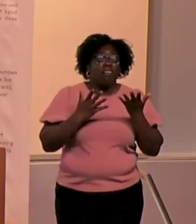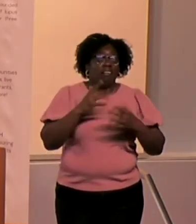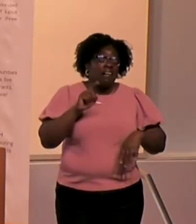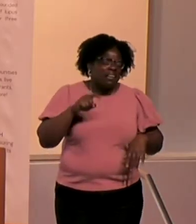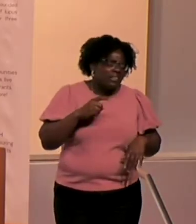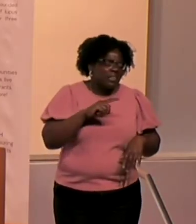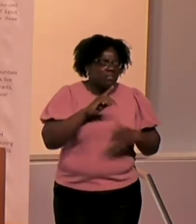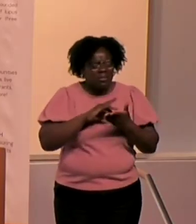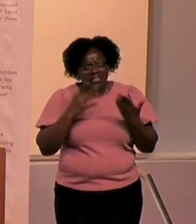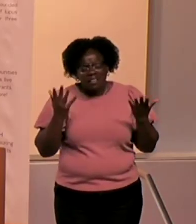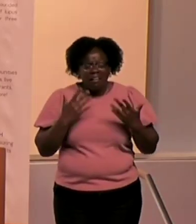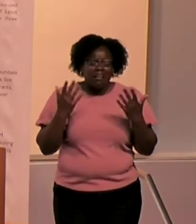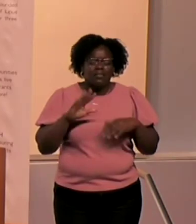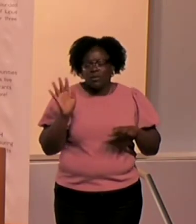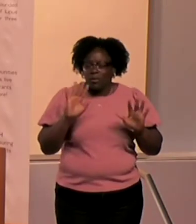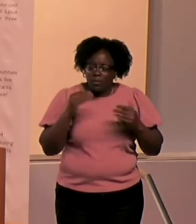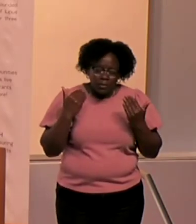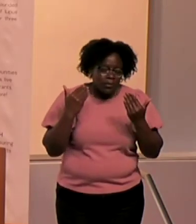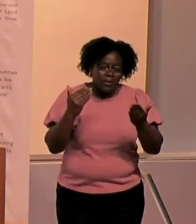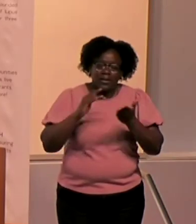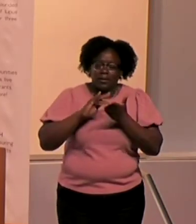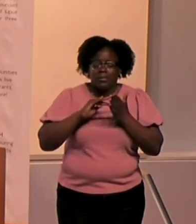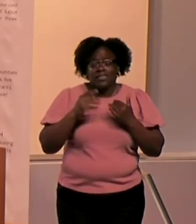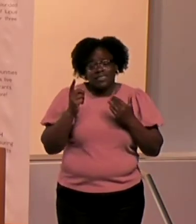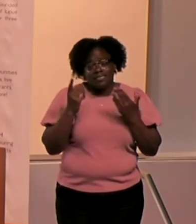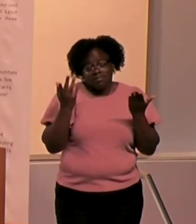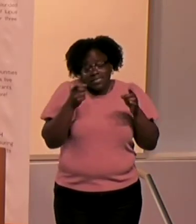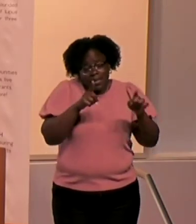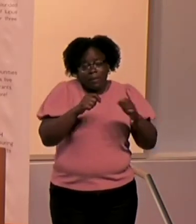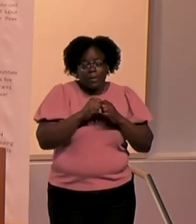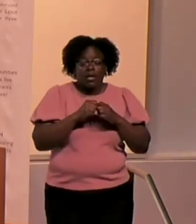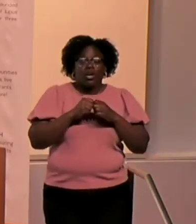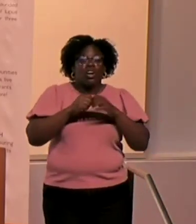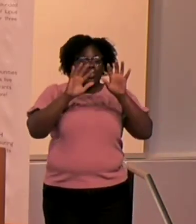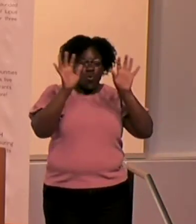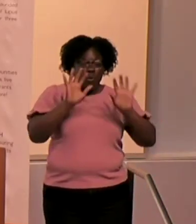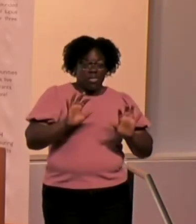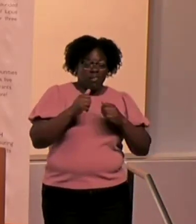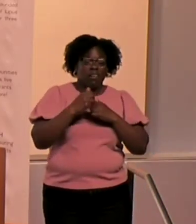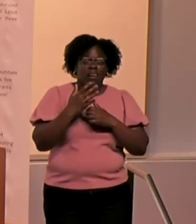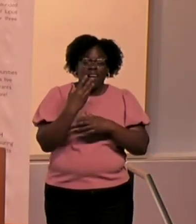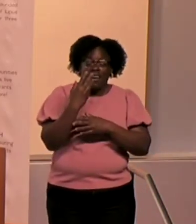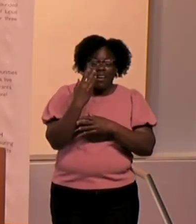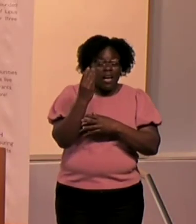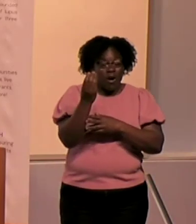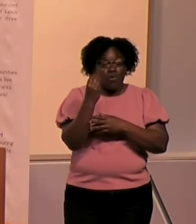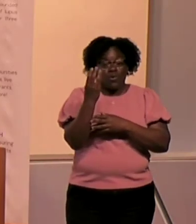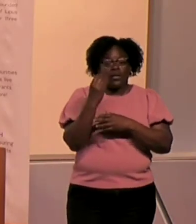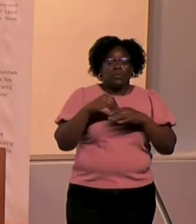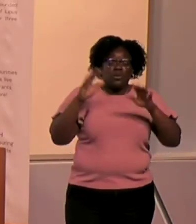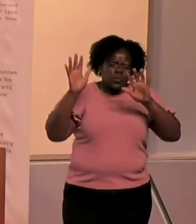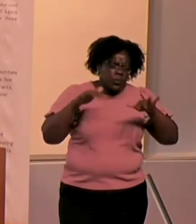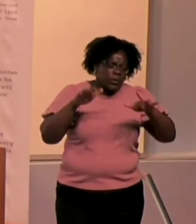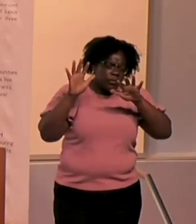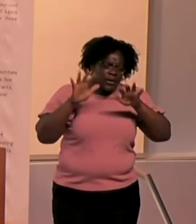that. Some days you just need it. Also, weather. For me personally, when it's